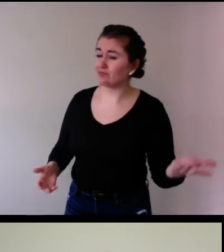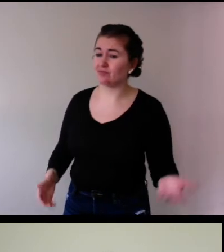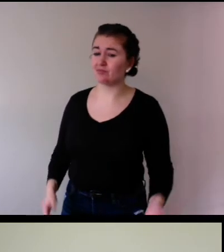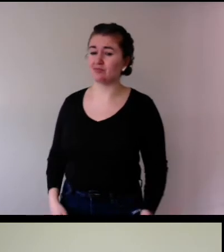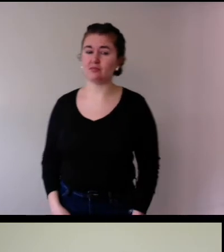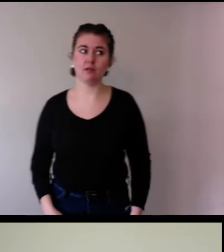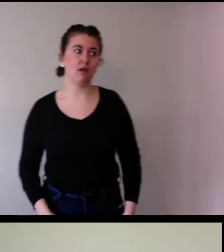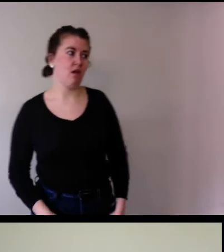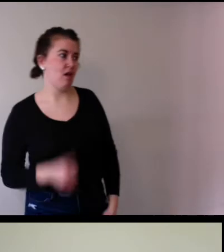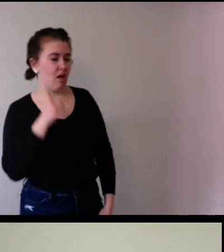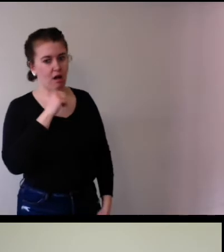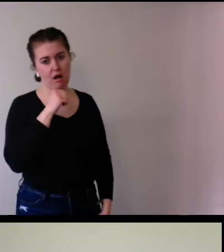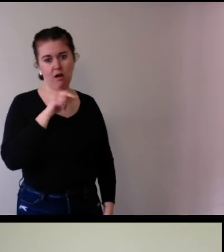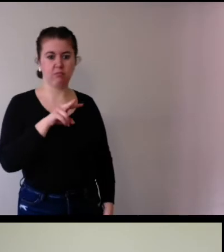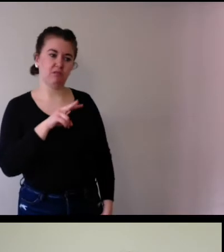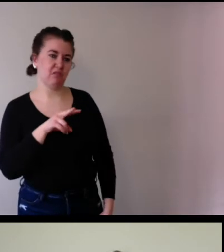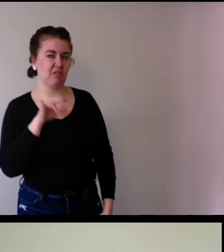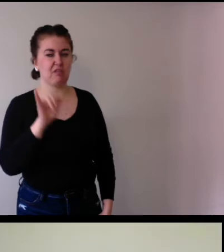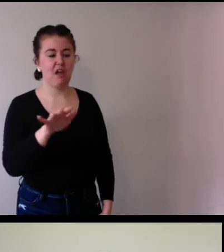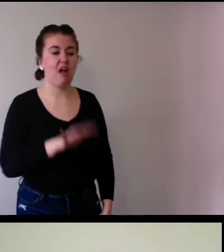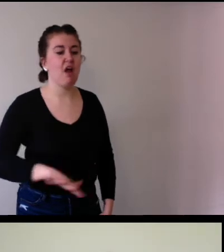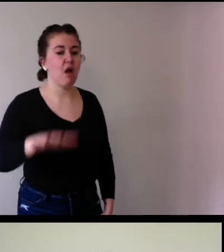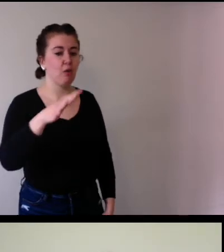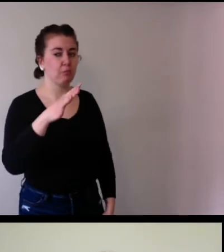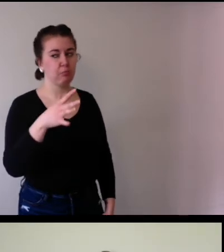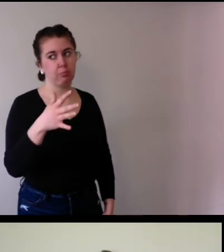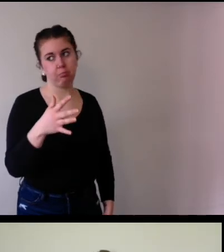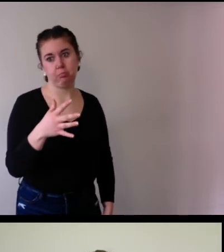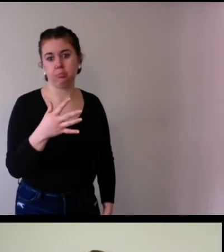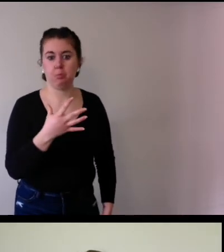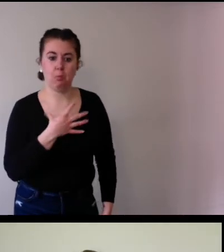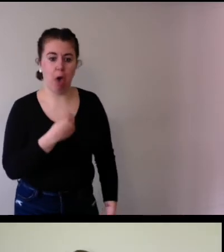This field is blah brown.